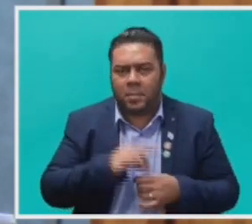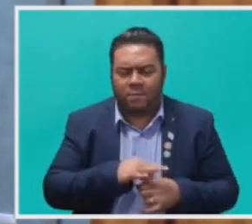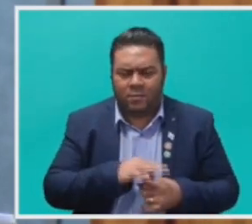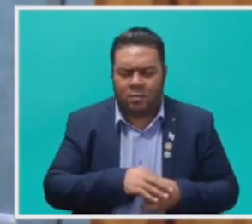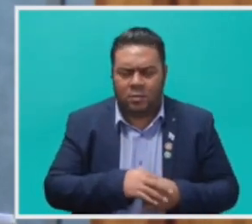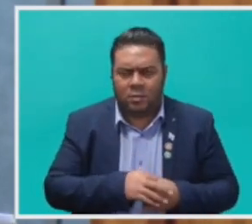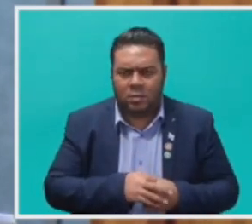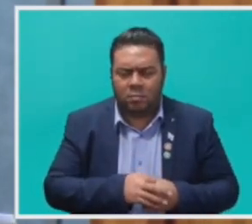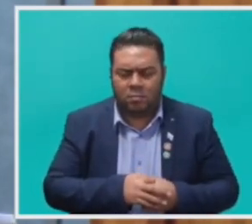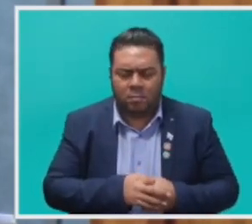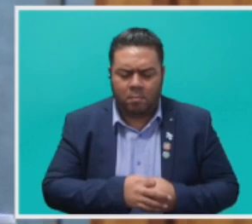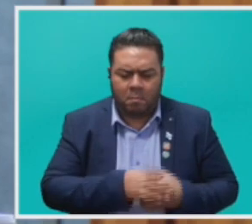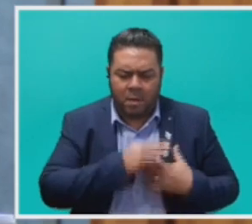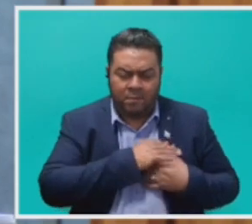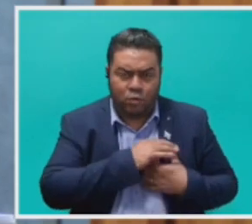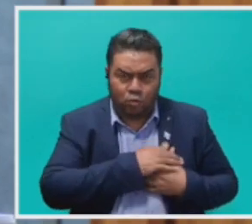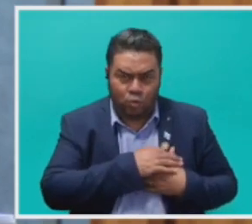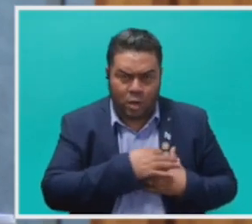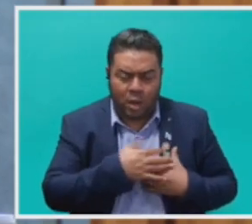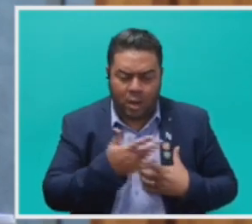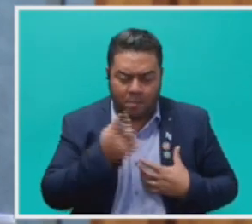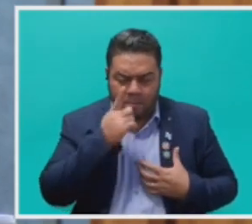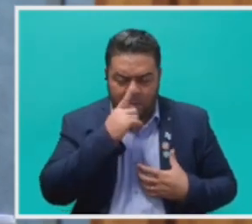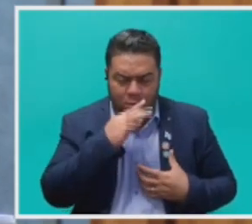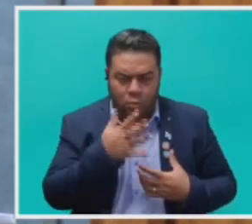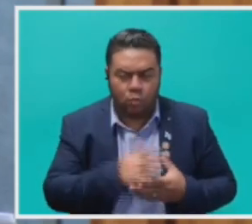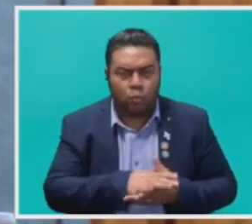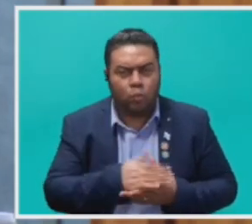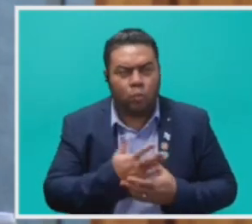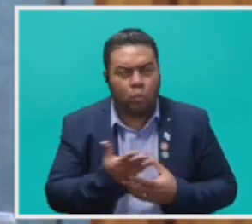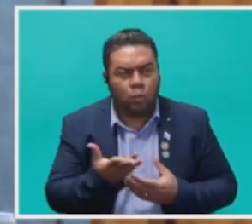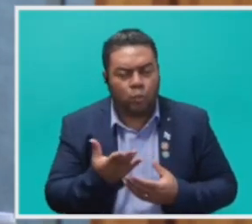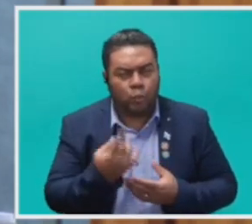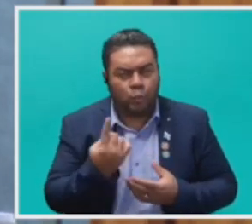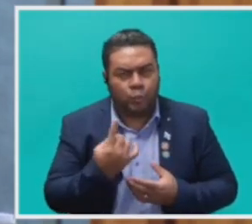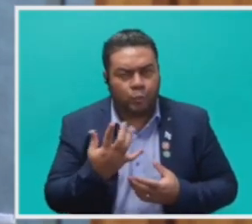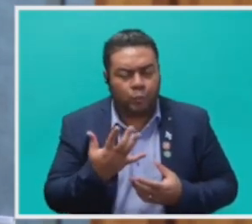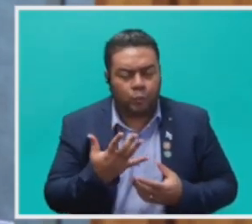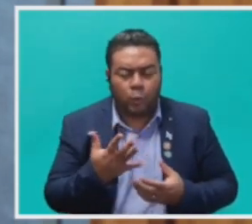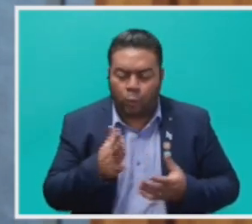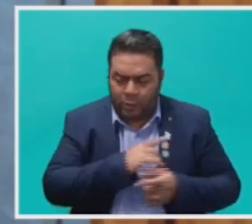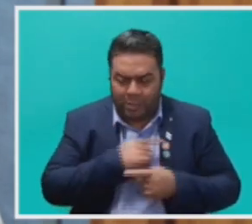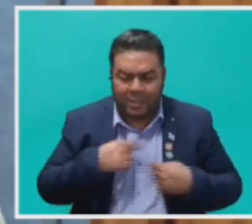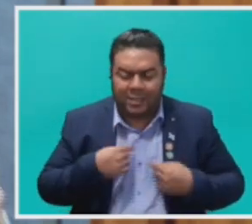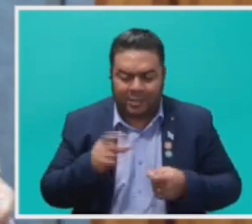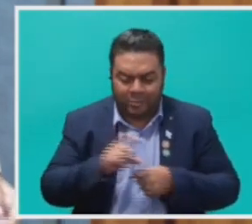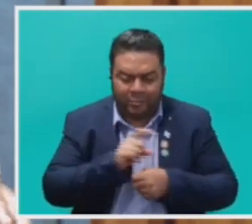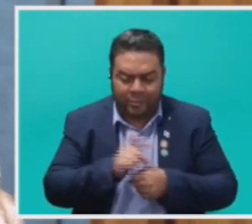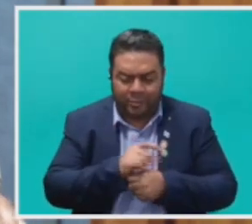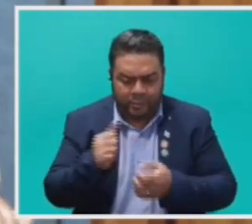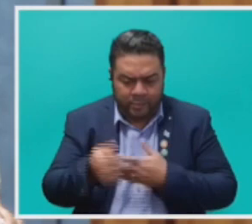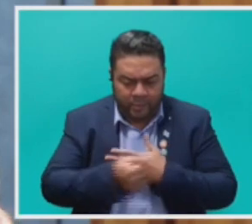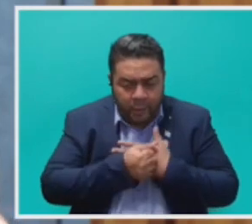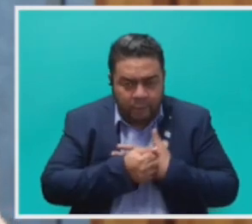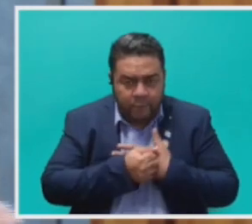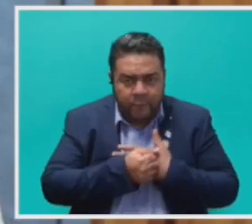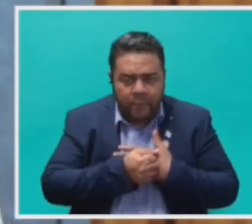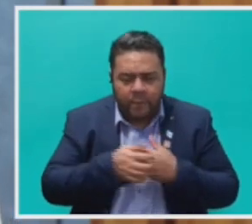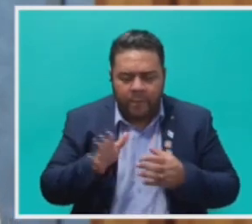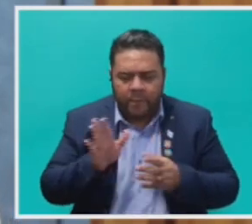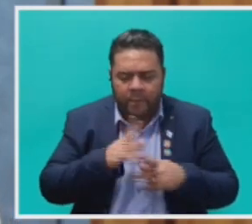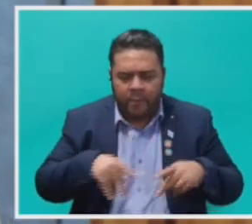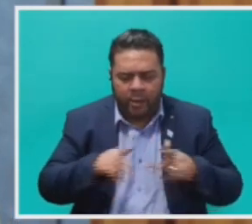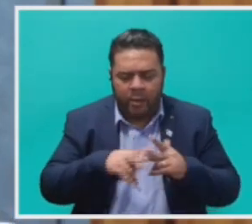and perpetrators. We have to create safe spaces for sharing our stories. We have to ensure all sections